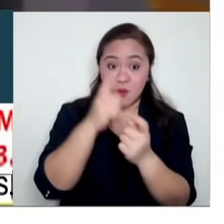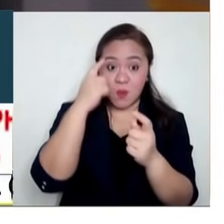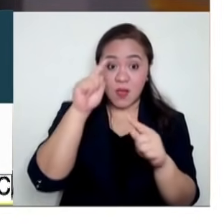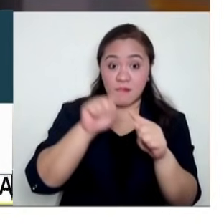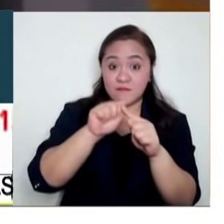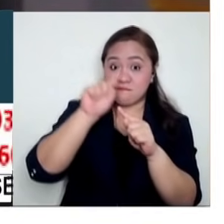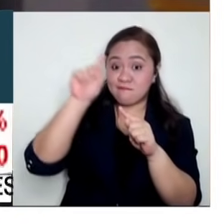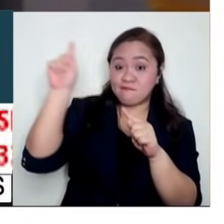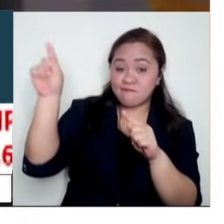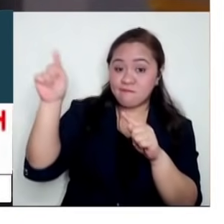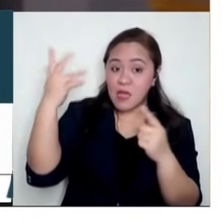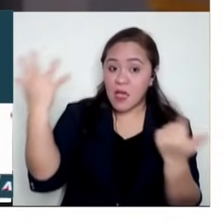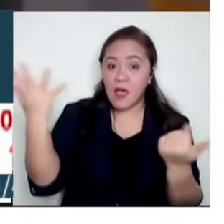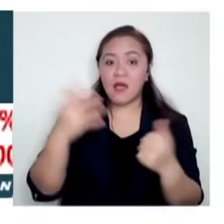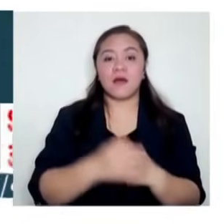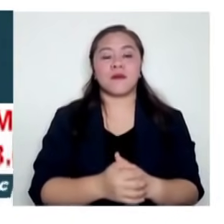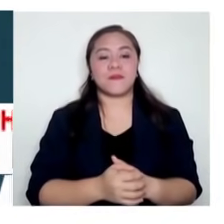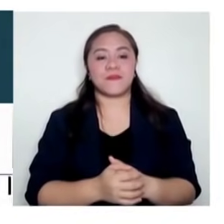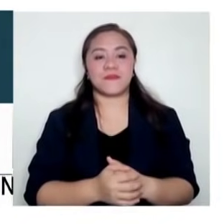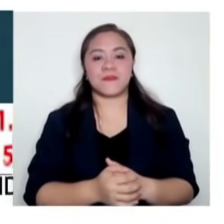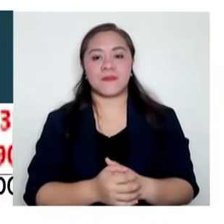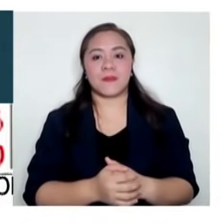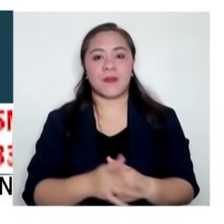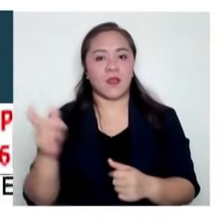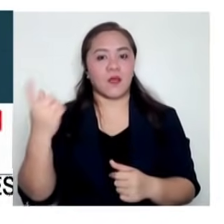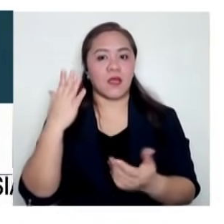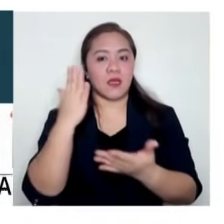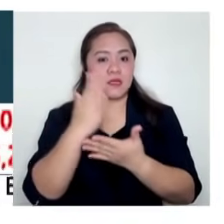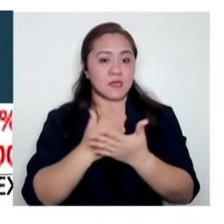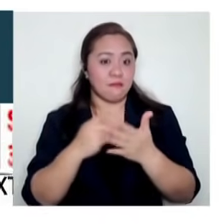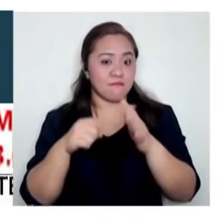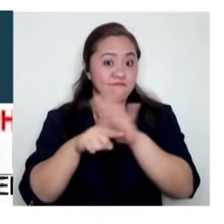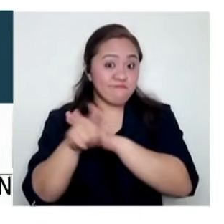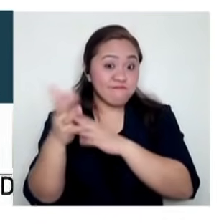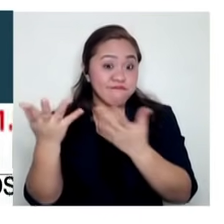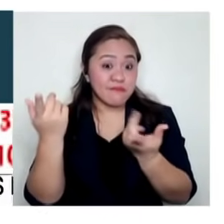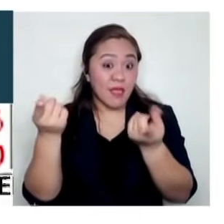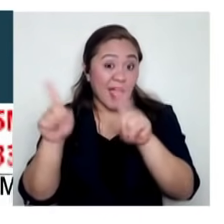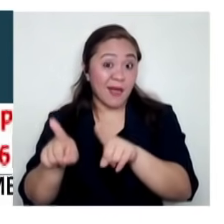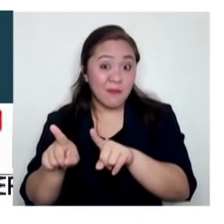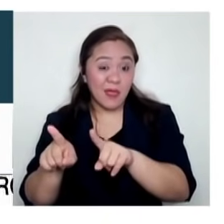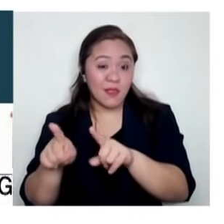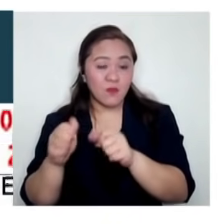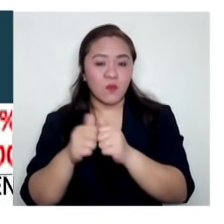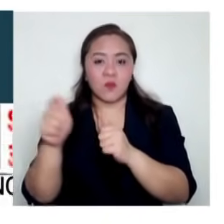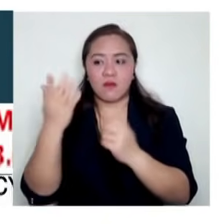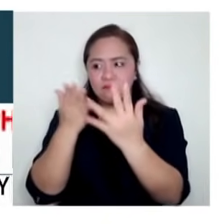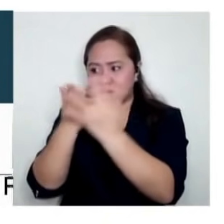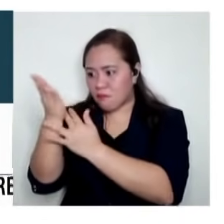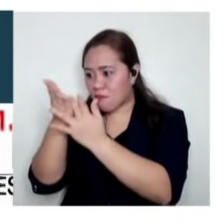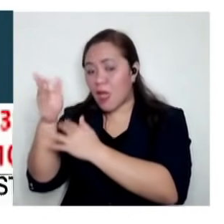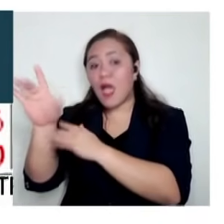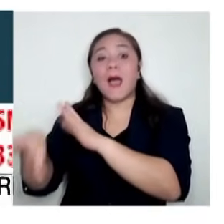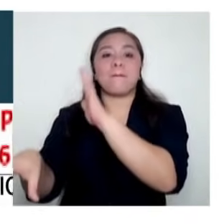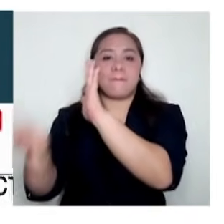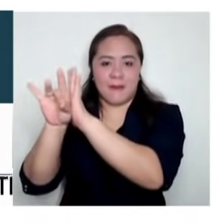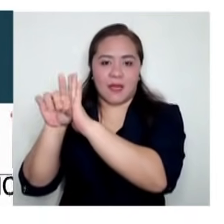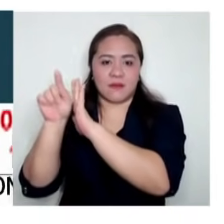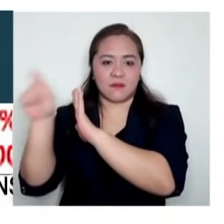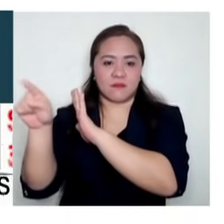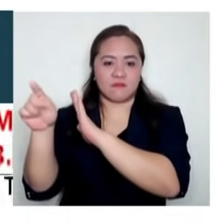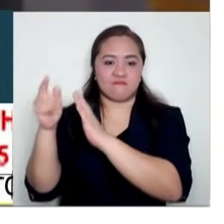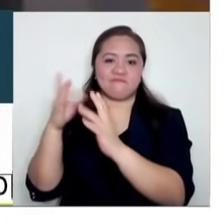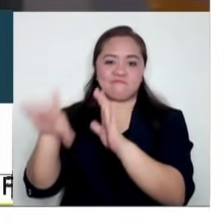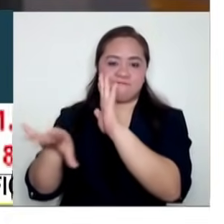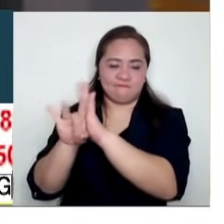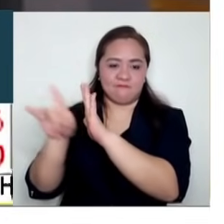country. Exactly. And one of them slipped out. Yes, and we were able to locate them. This individual, we were able to locate,